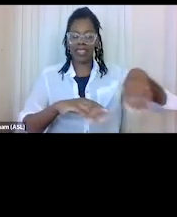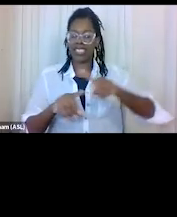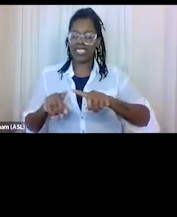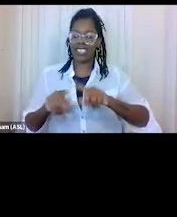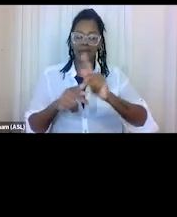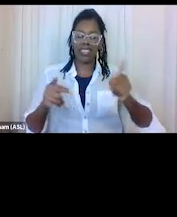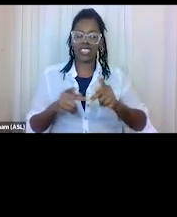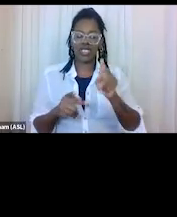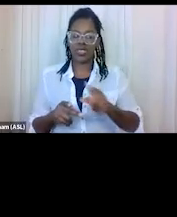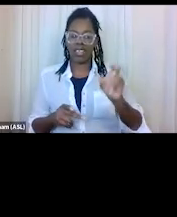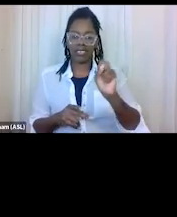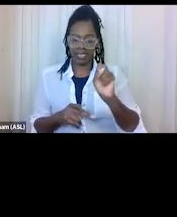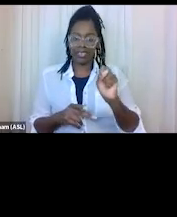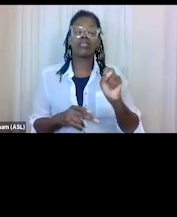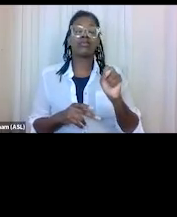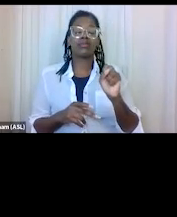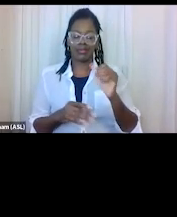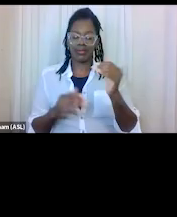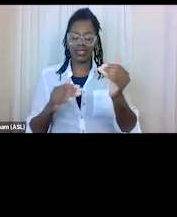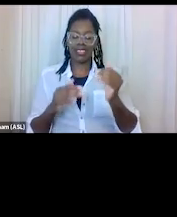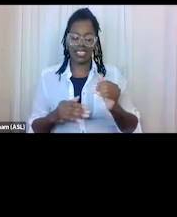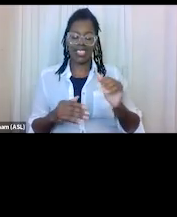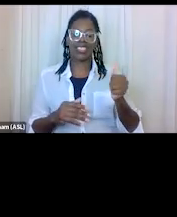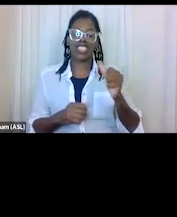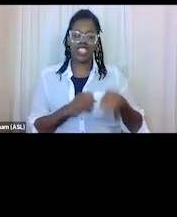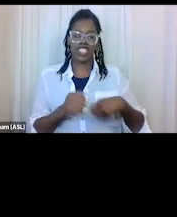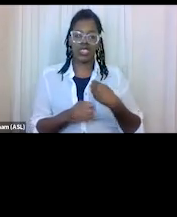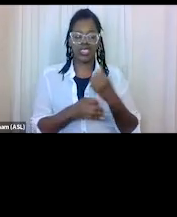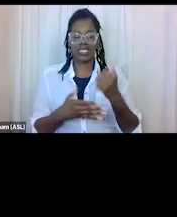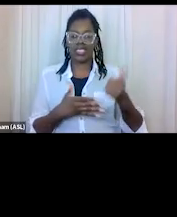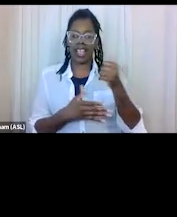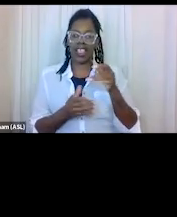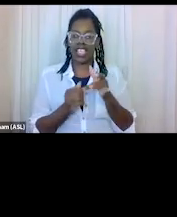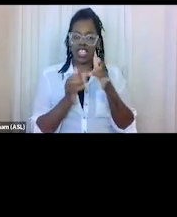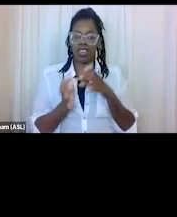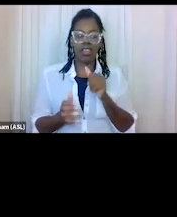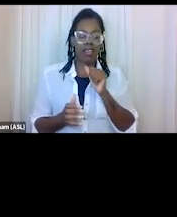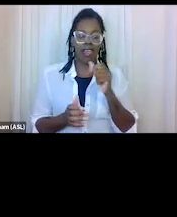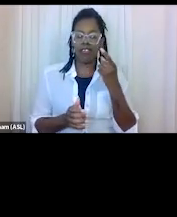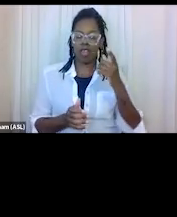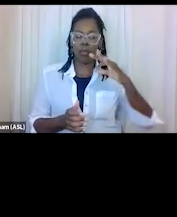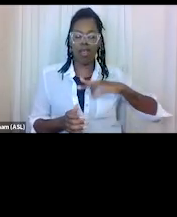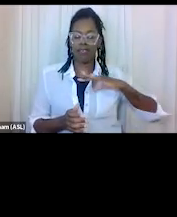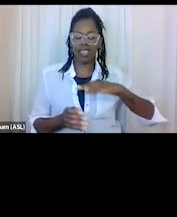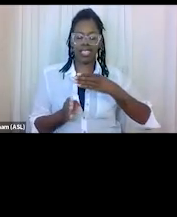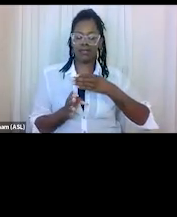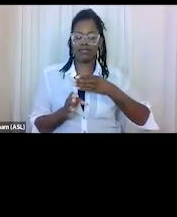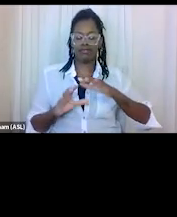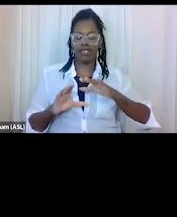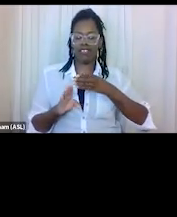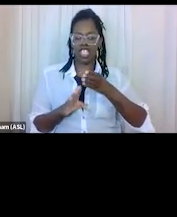this, Arc Telos spent another 10 years as an executive leader in the nonprofit field, leading organizations throughout the nation